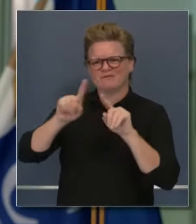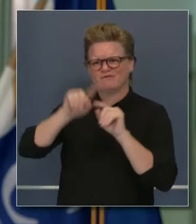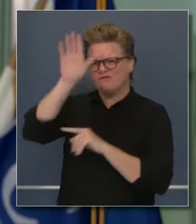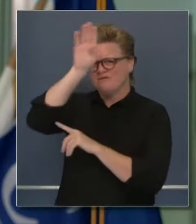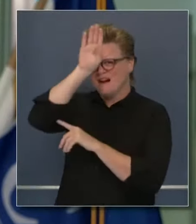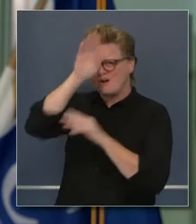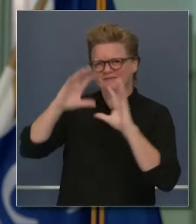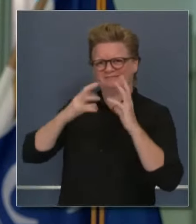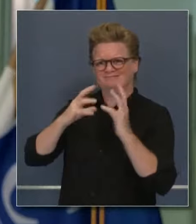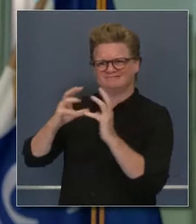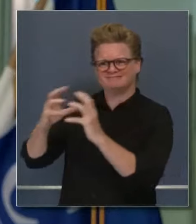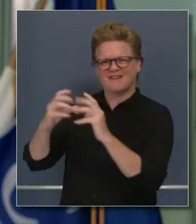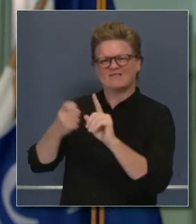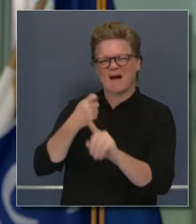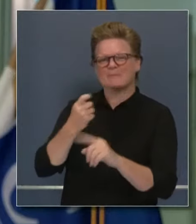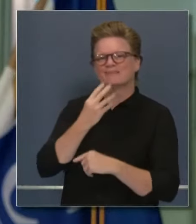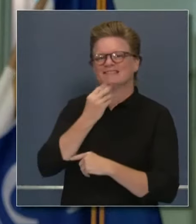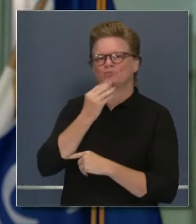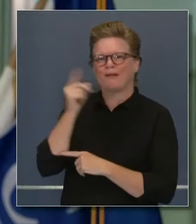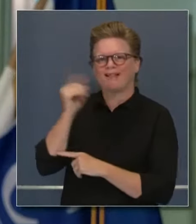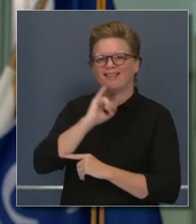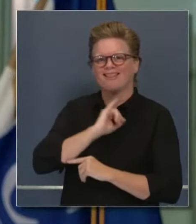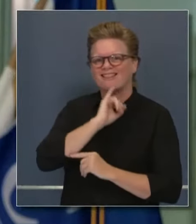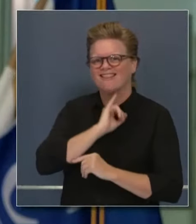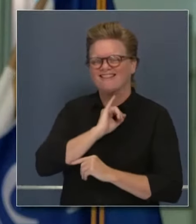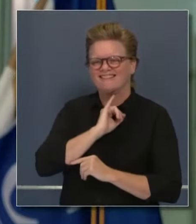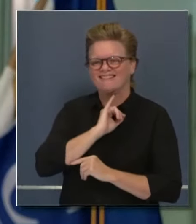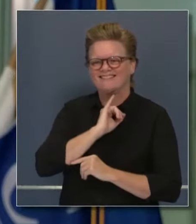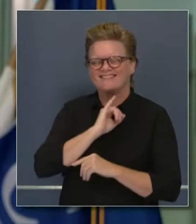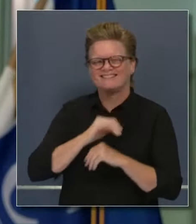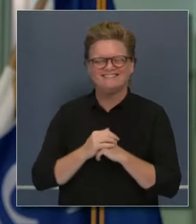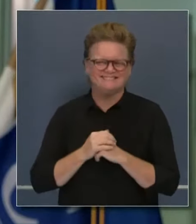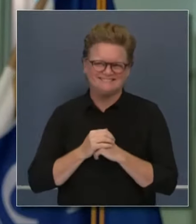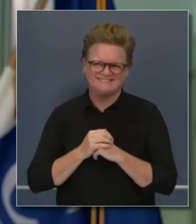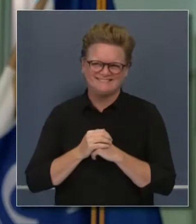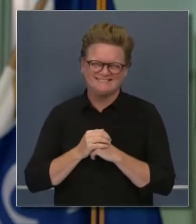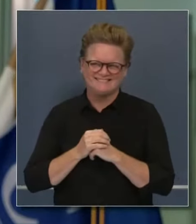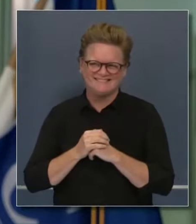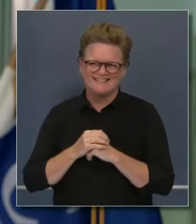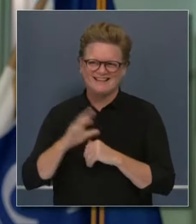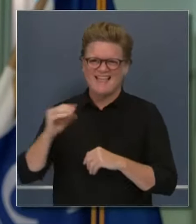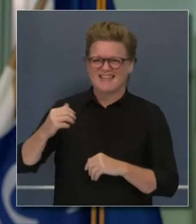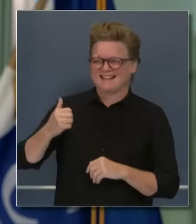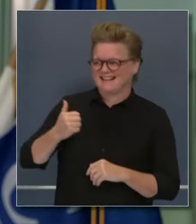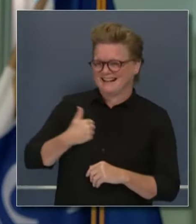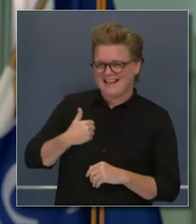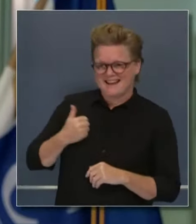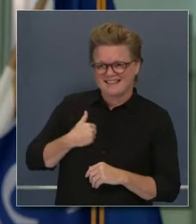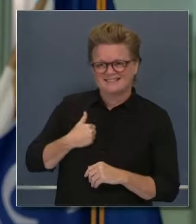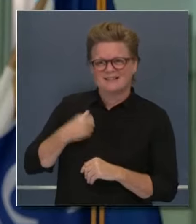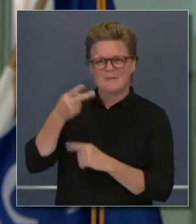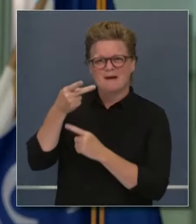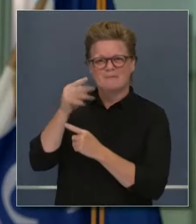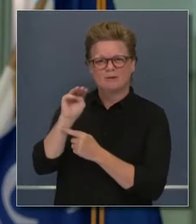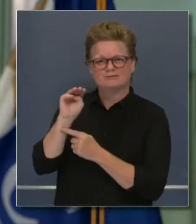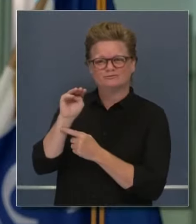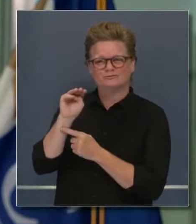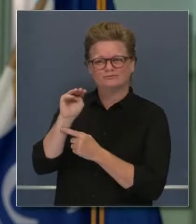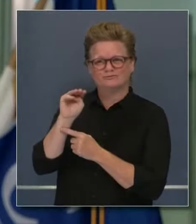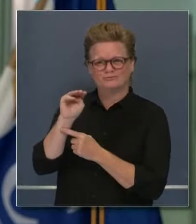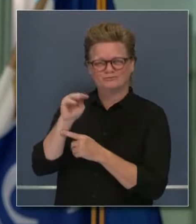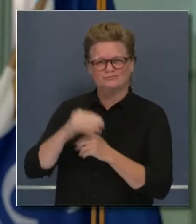Israel last week. I had the privilege of talking to the Prime Minister of Canada about the efforts they're making to help support the state